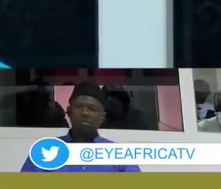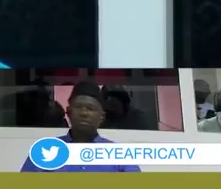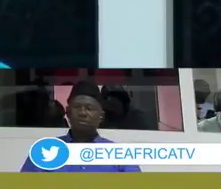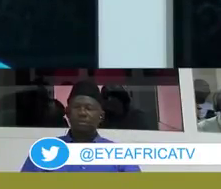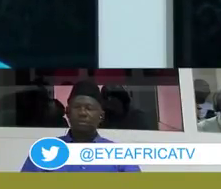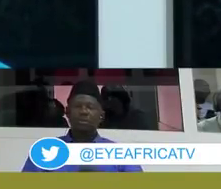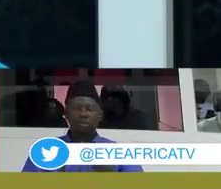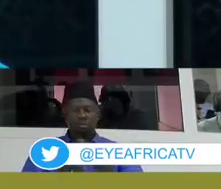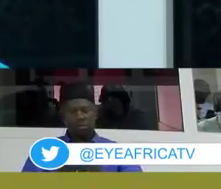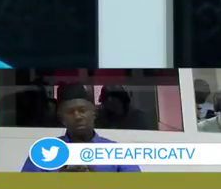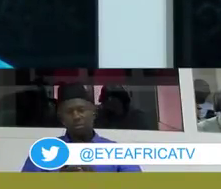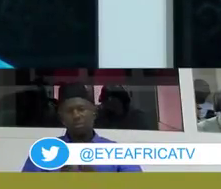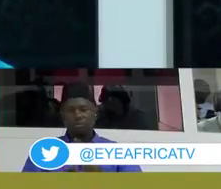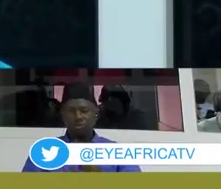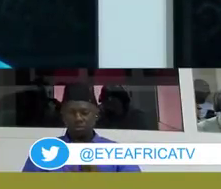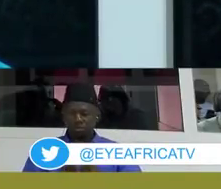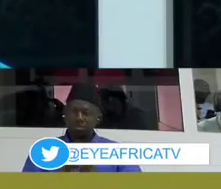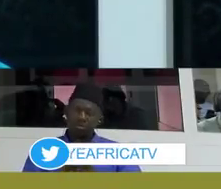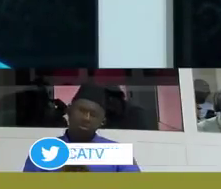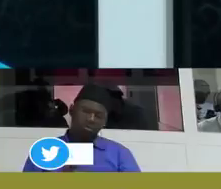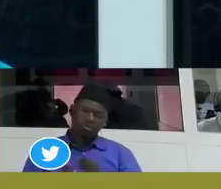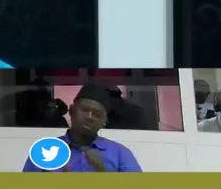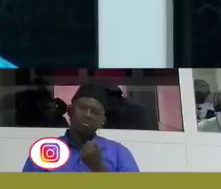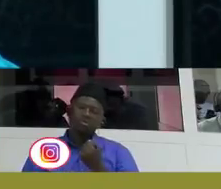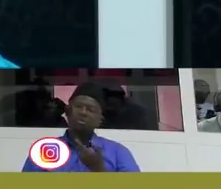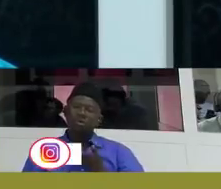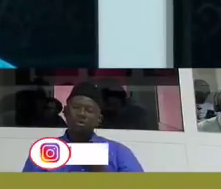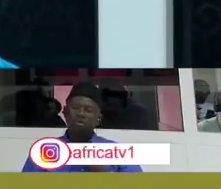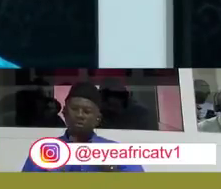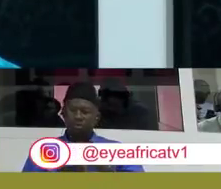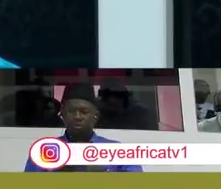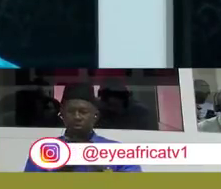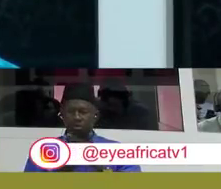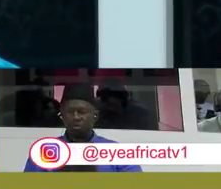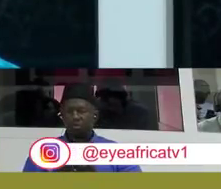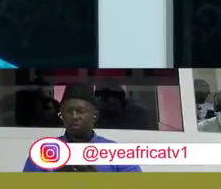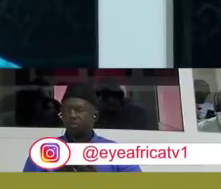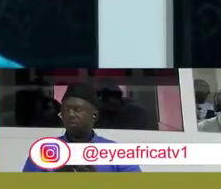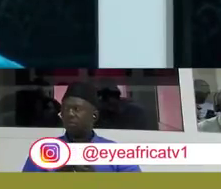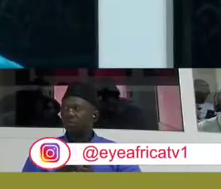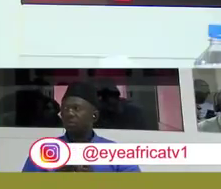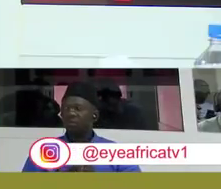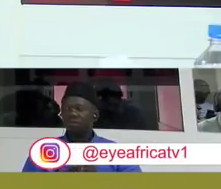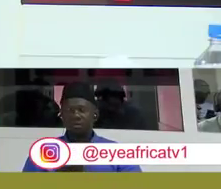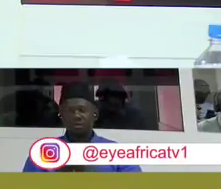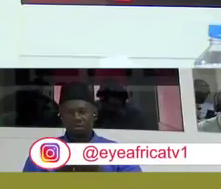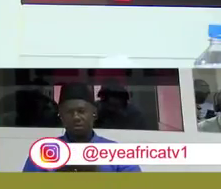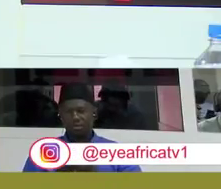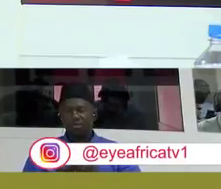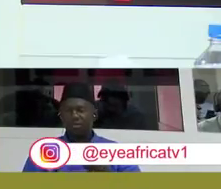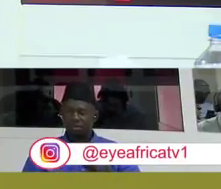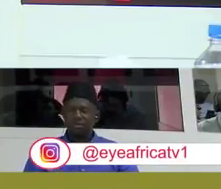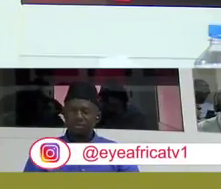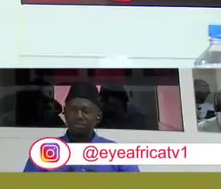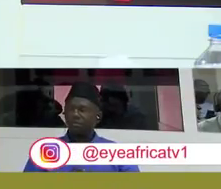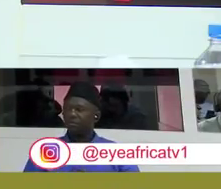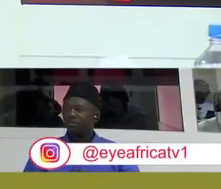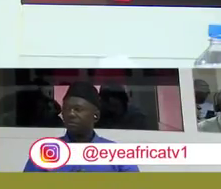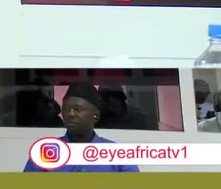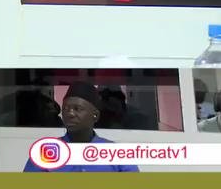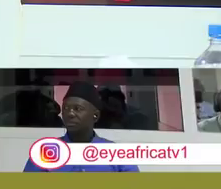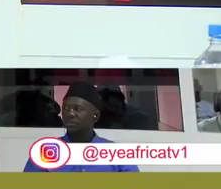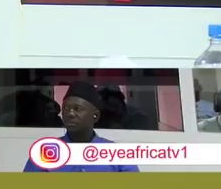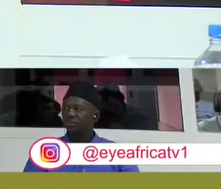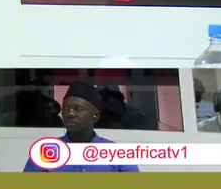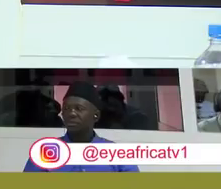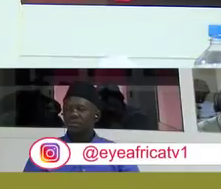have interpreters who are interpreting what you're saying. Thank you very much. You know, I didn't realize they were interpreters. Yes, I'm sorry for that.